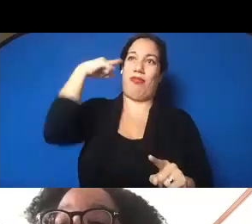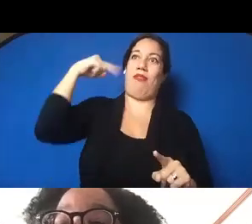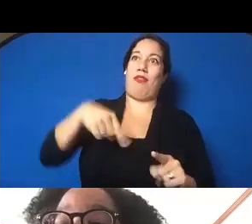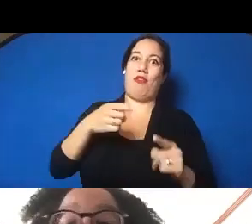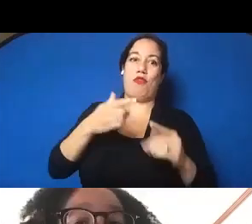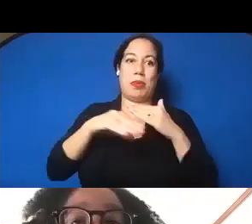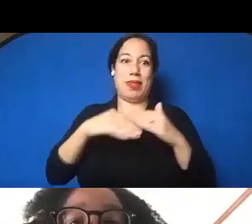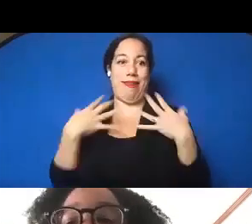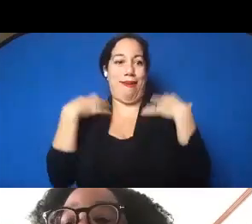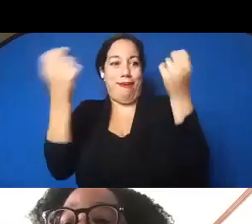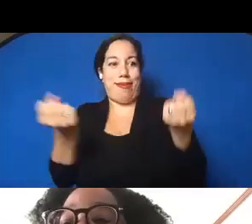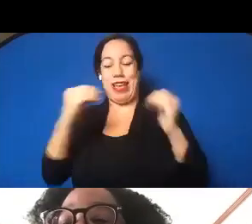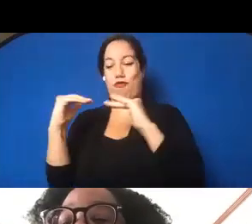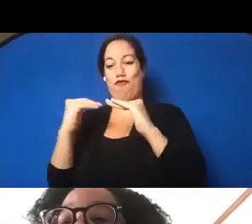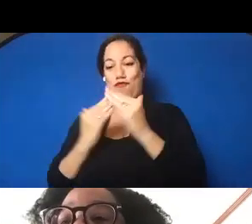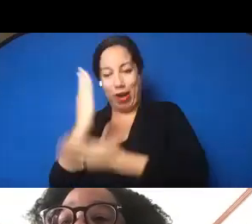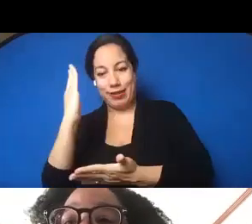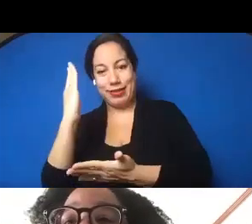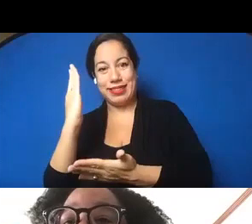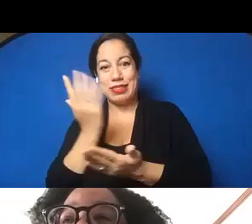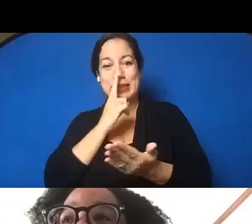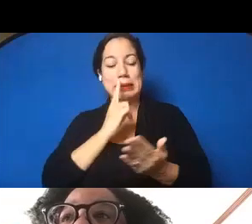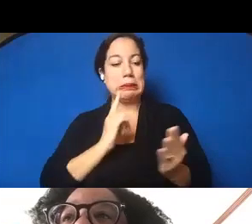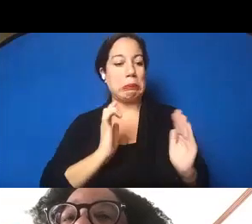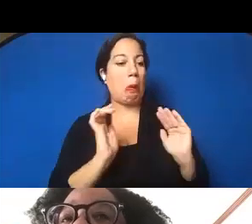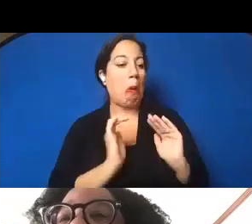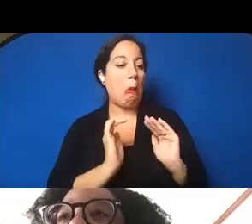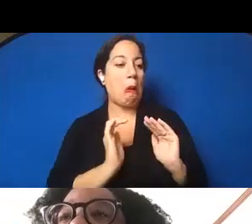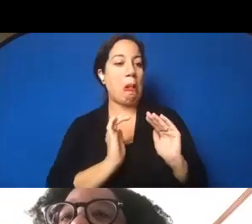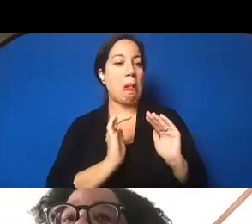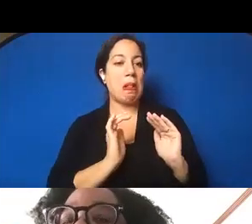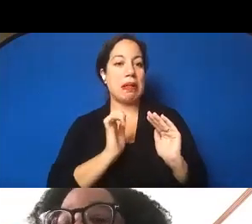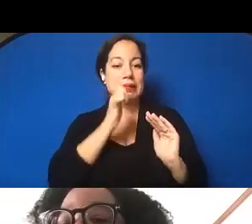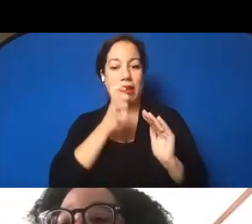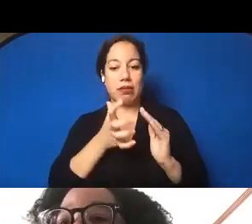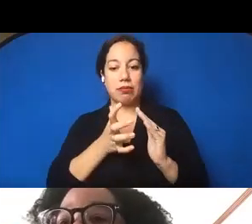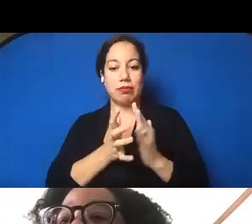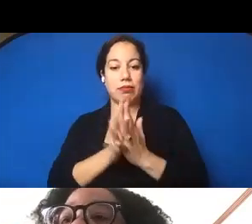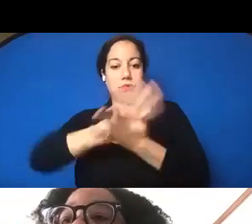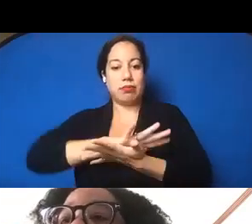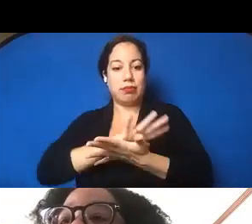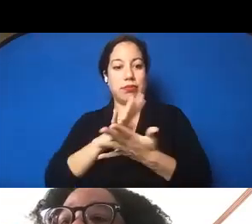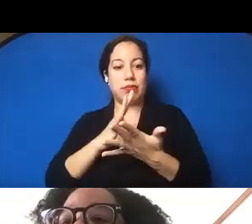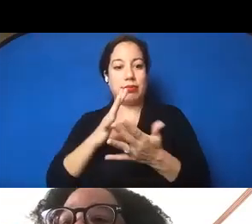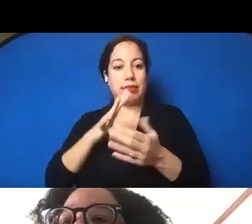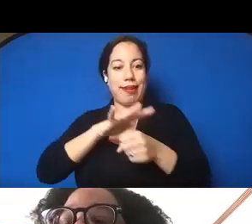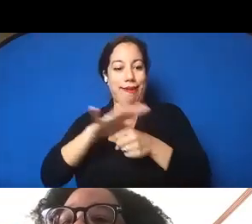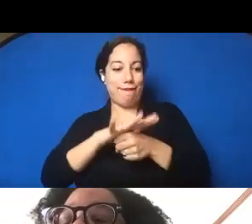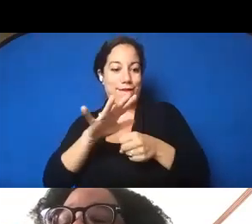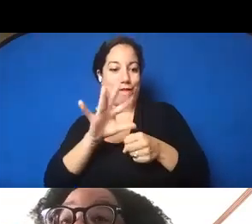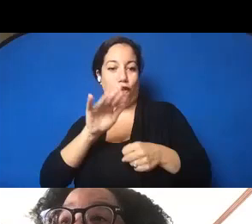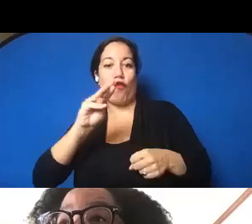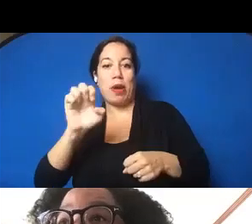and reproductive rights was too small and not comprehensive of enough of a frame to really be able to talk